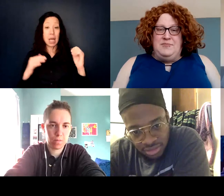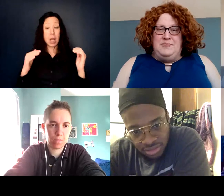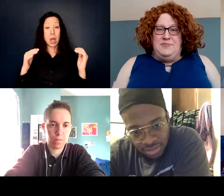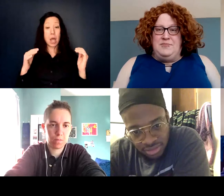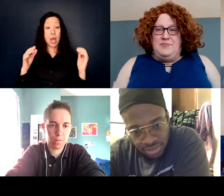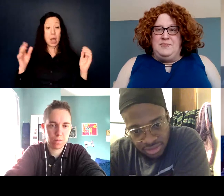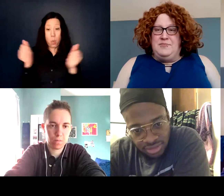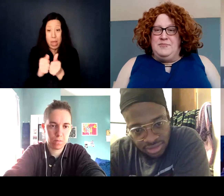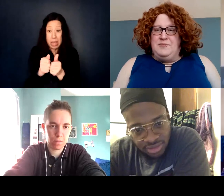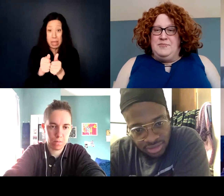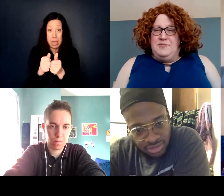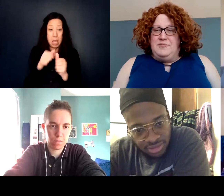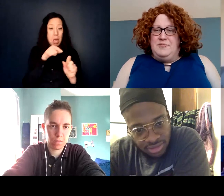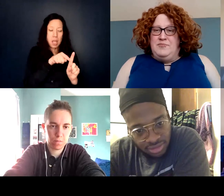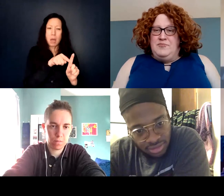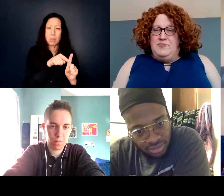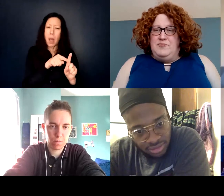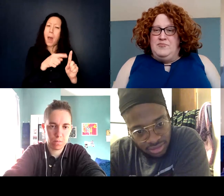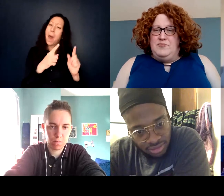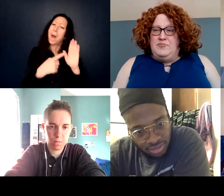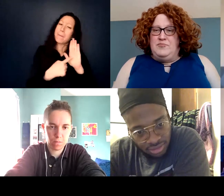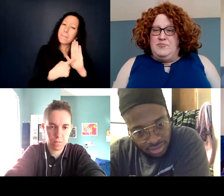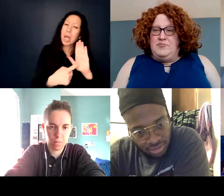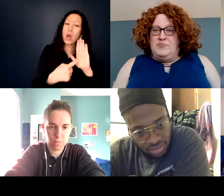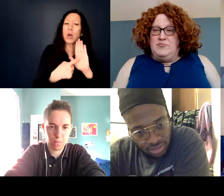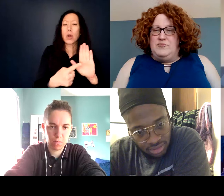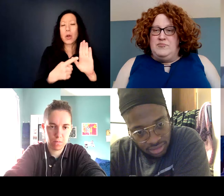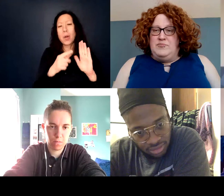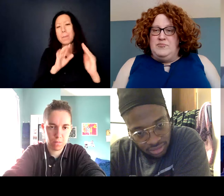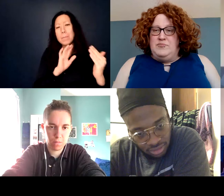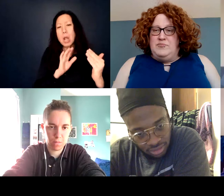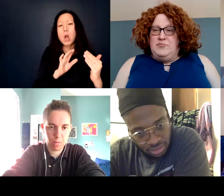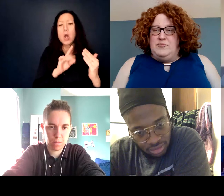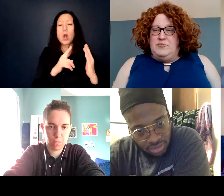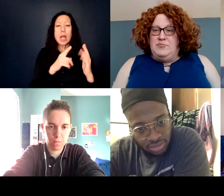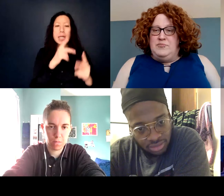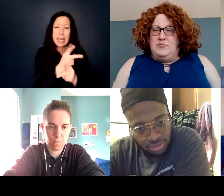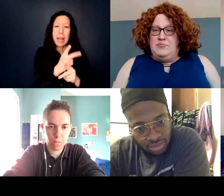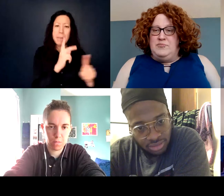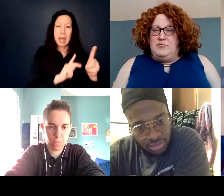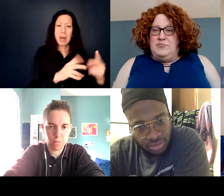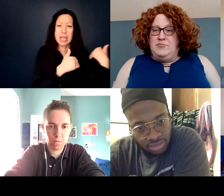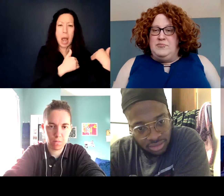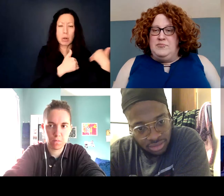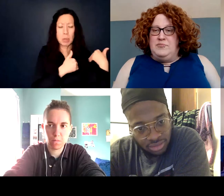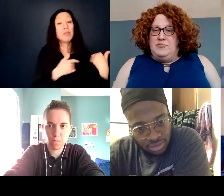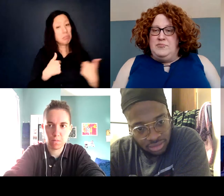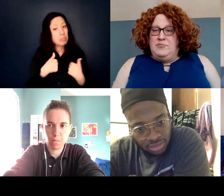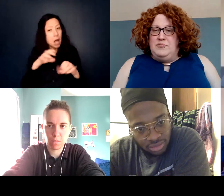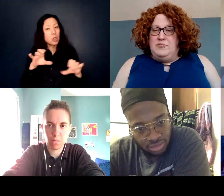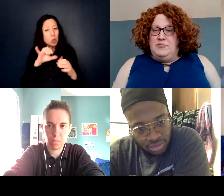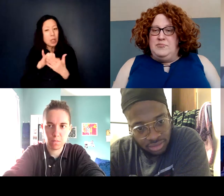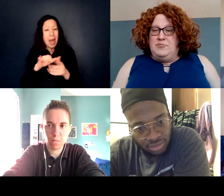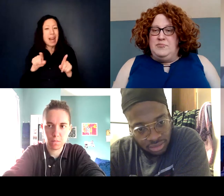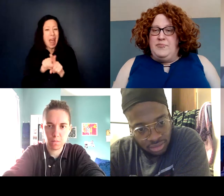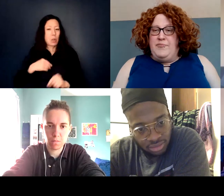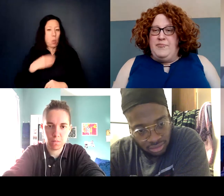nice. I do that a lot in trainings about race for like as a white person.